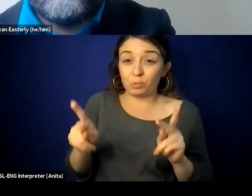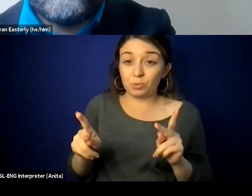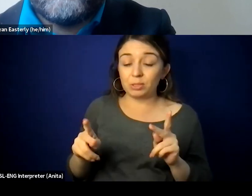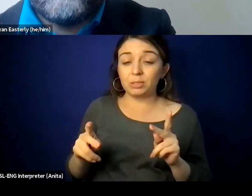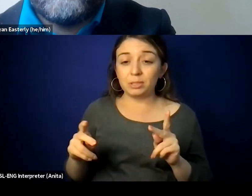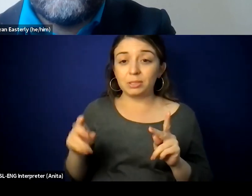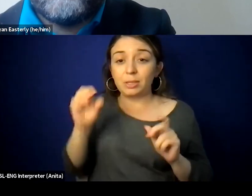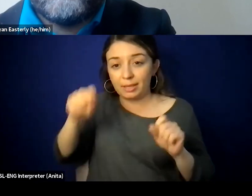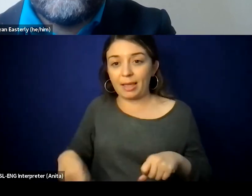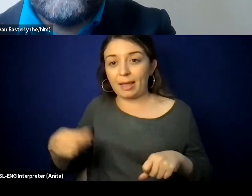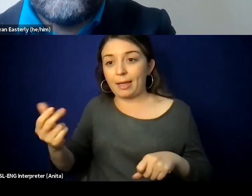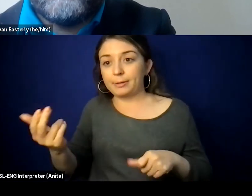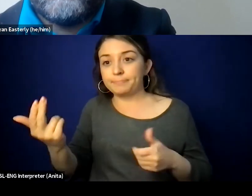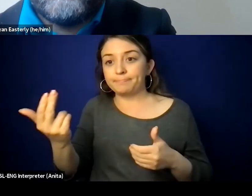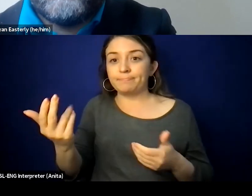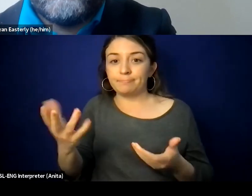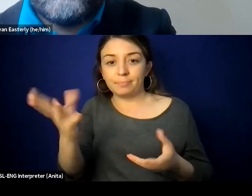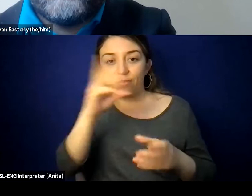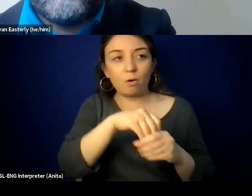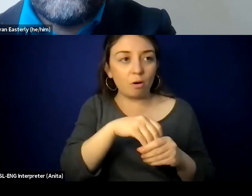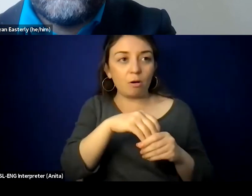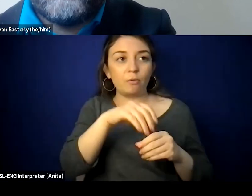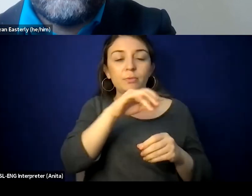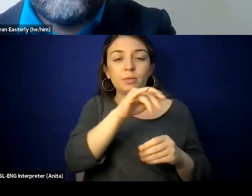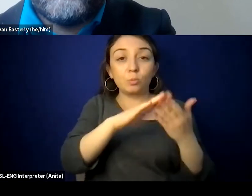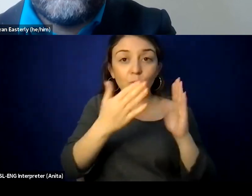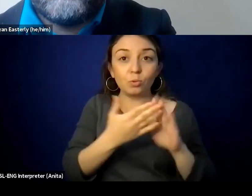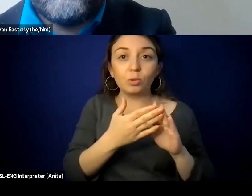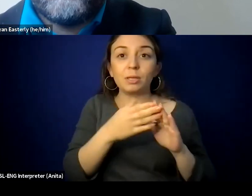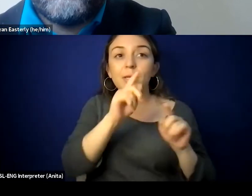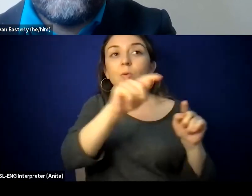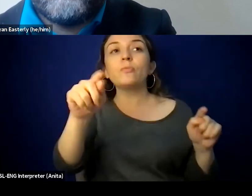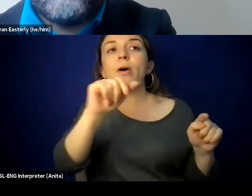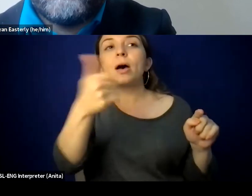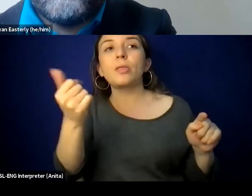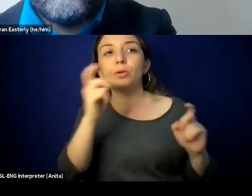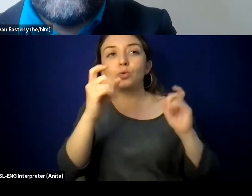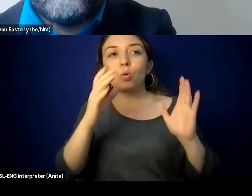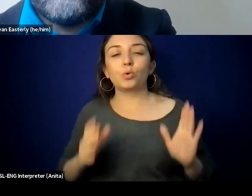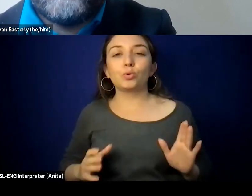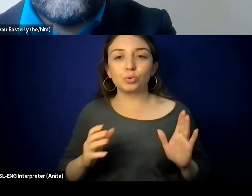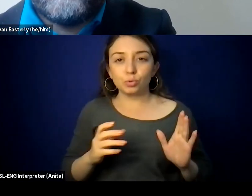people to be in community with other donors that are